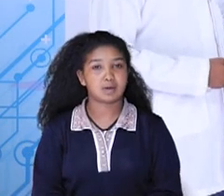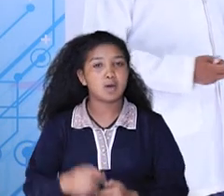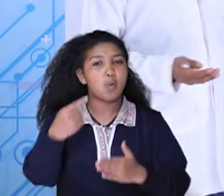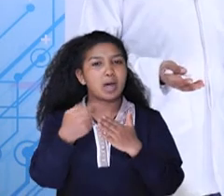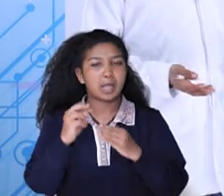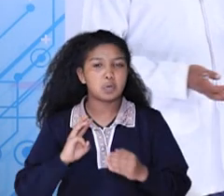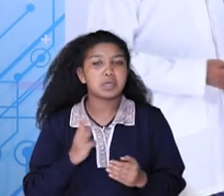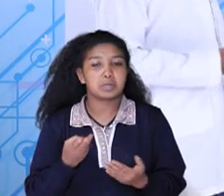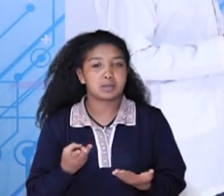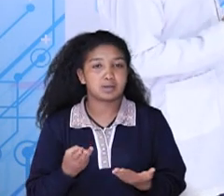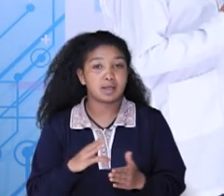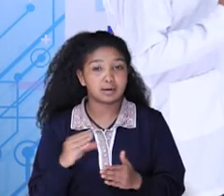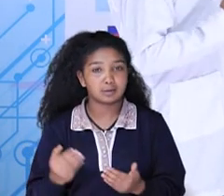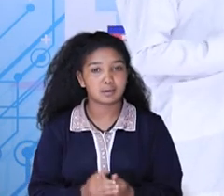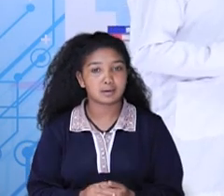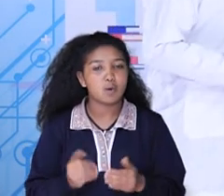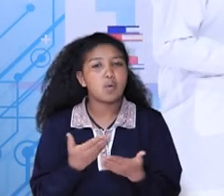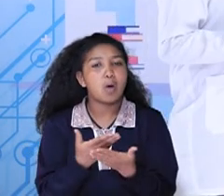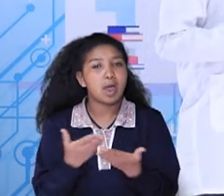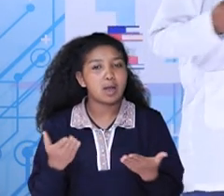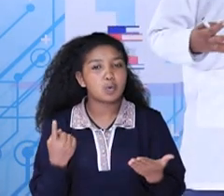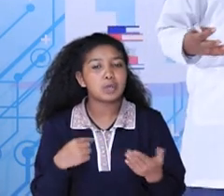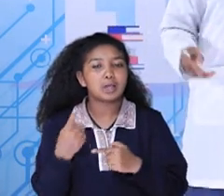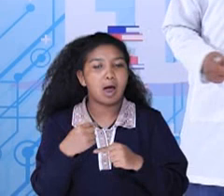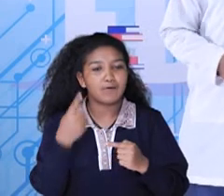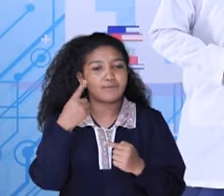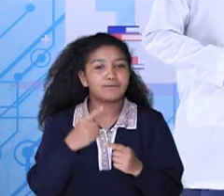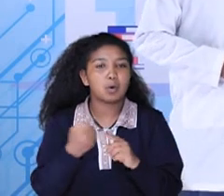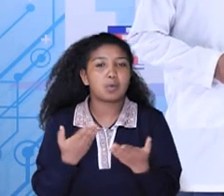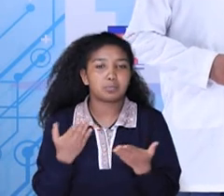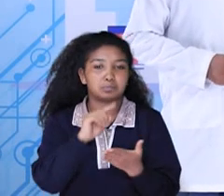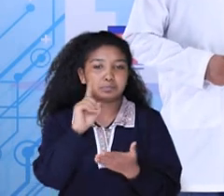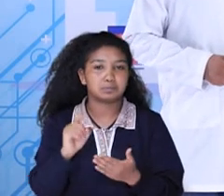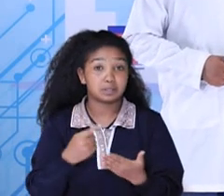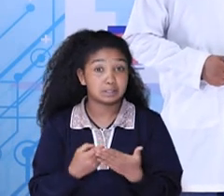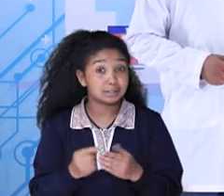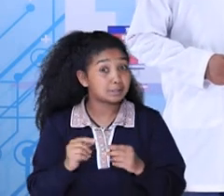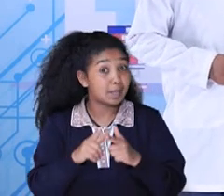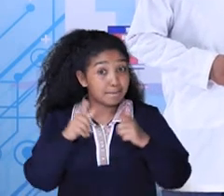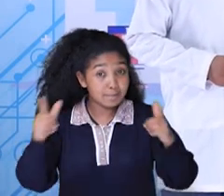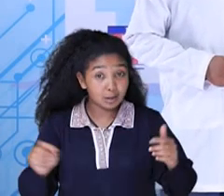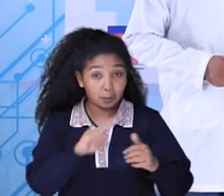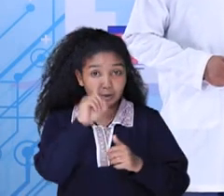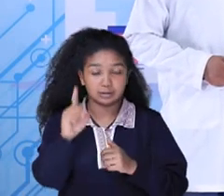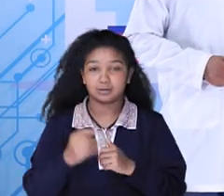What are we and where we come from? This is a big question.